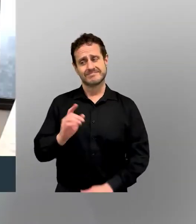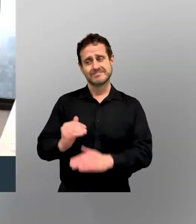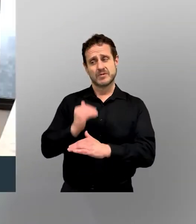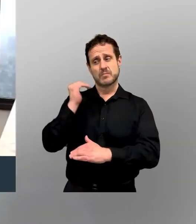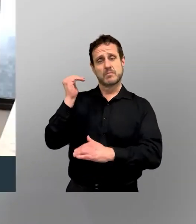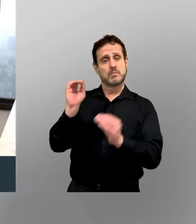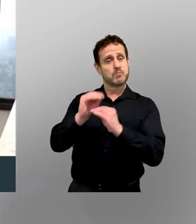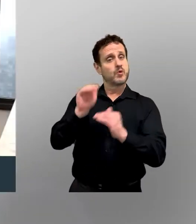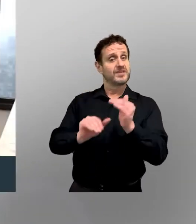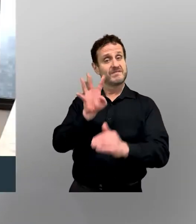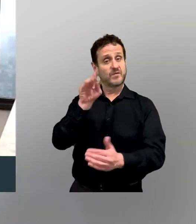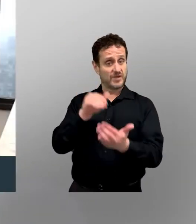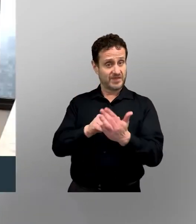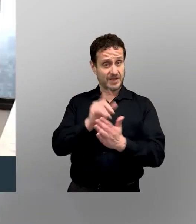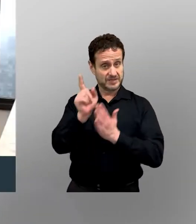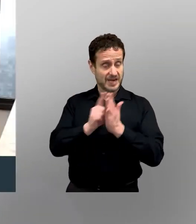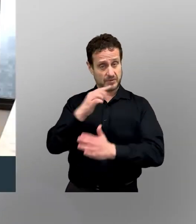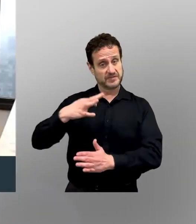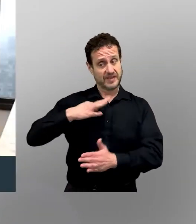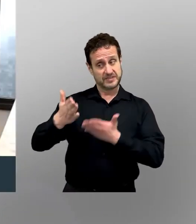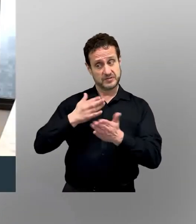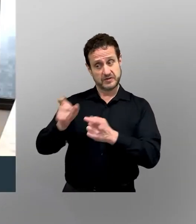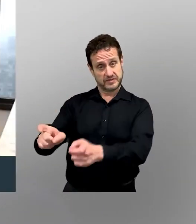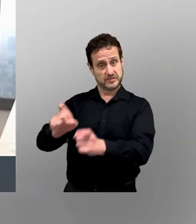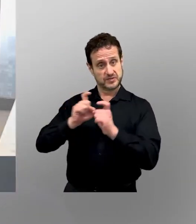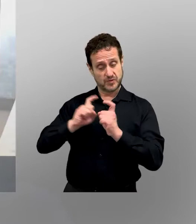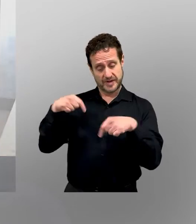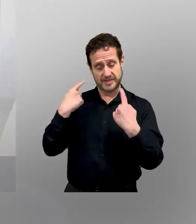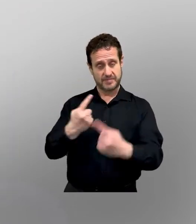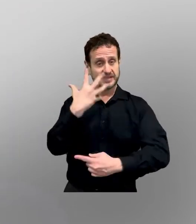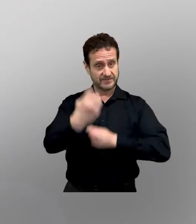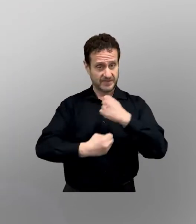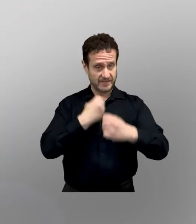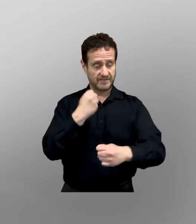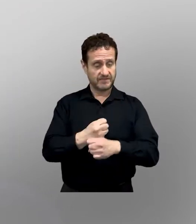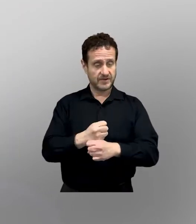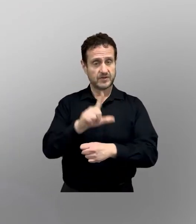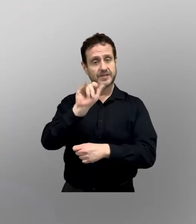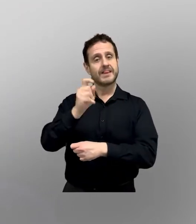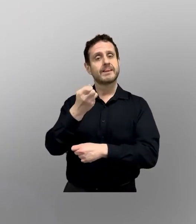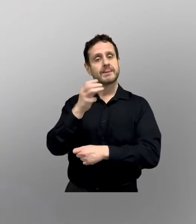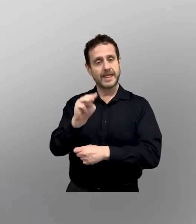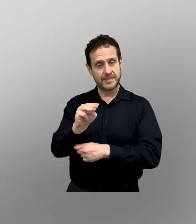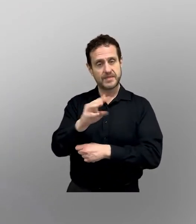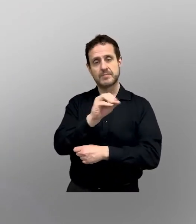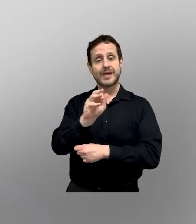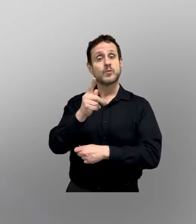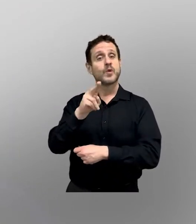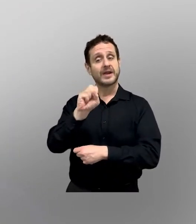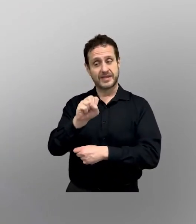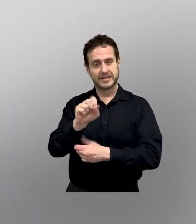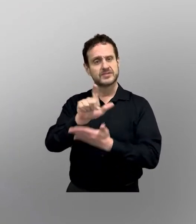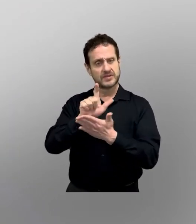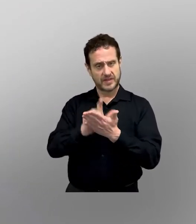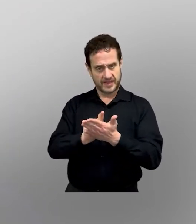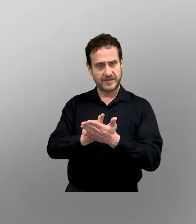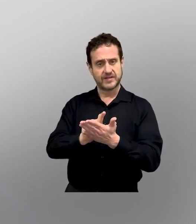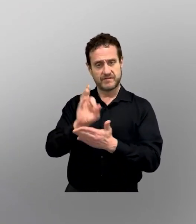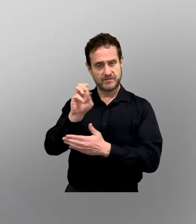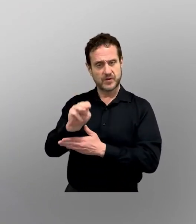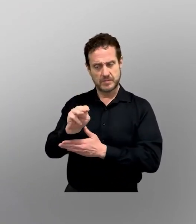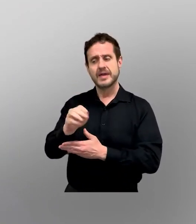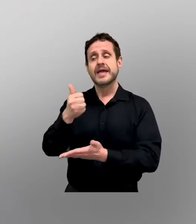With over 4,000 hours of pro bono services donated in the past 5 years, Latham and Watkins attorneys